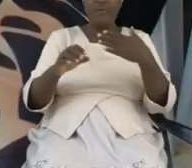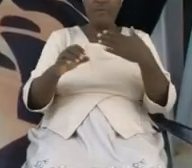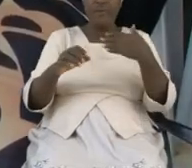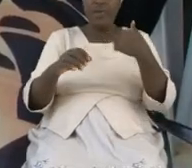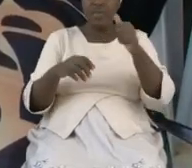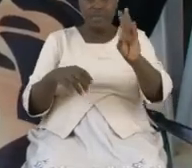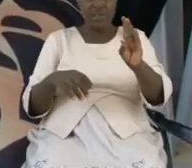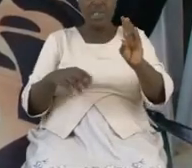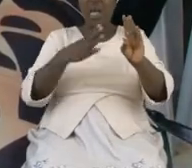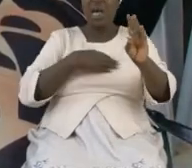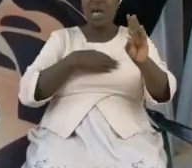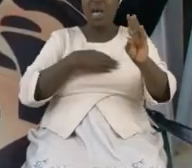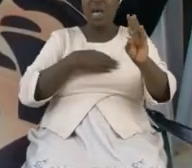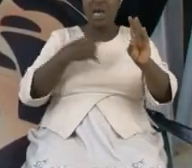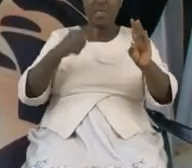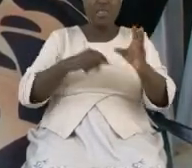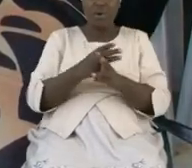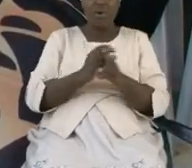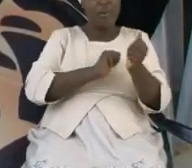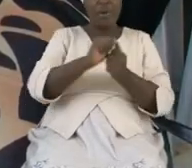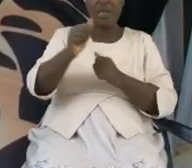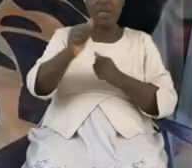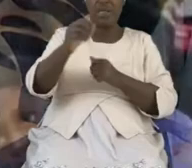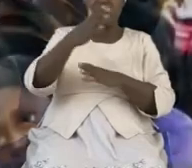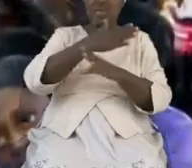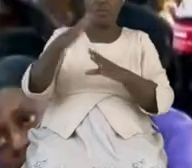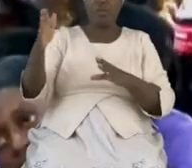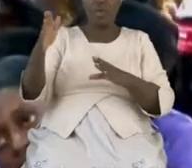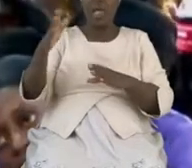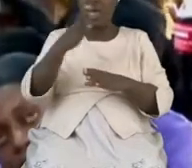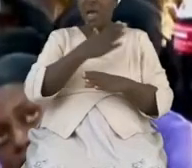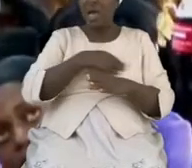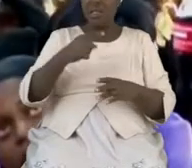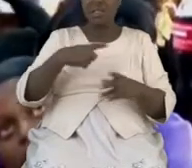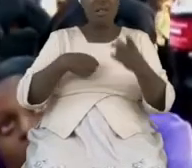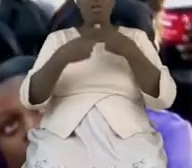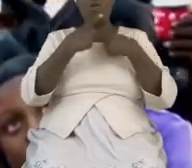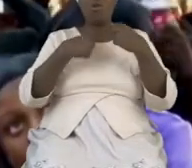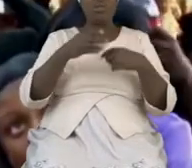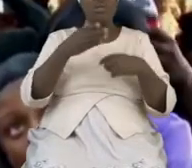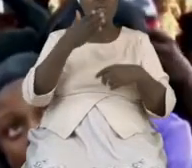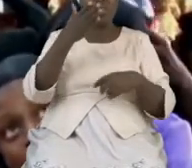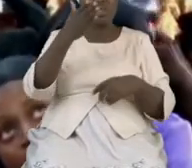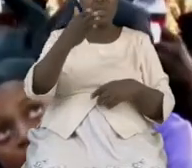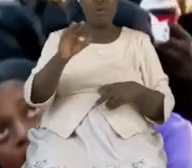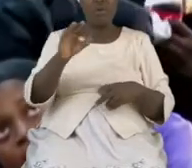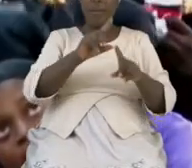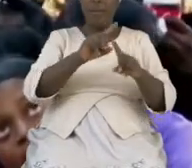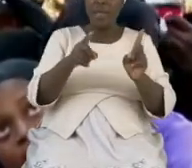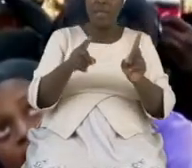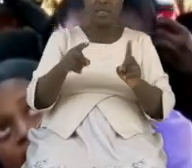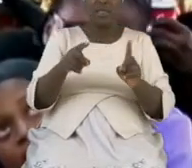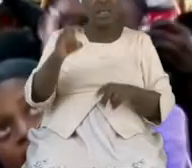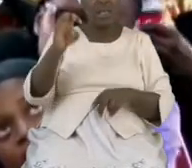world passeth away, and the lust thereof. But he that doeth